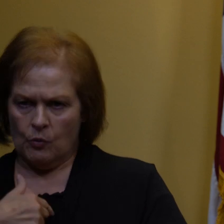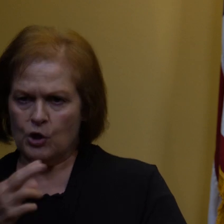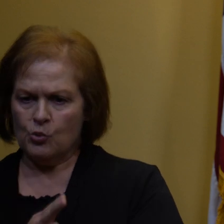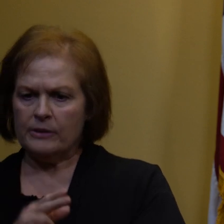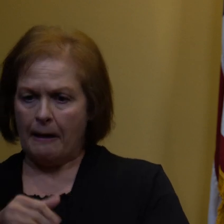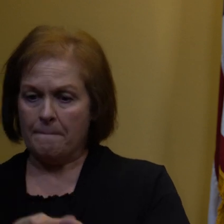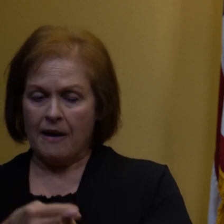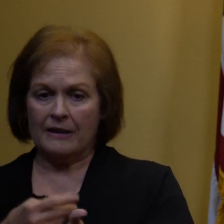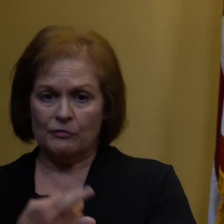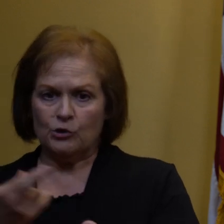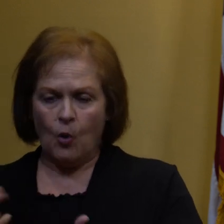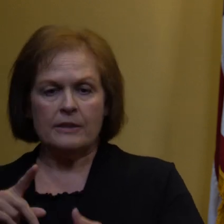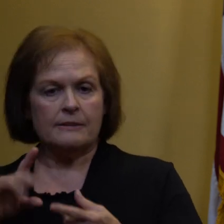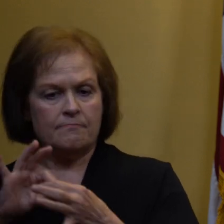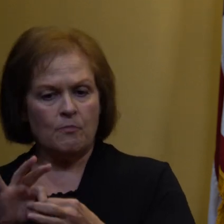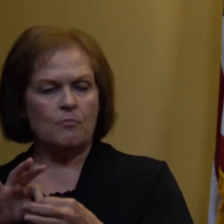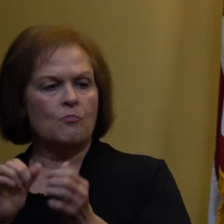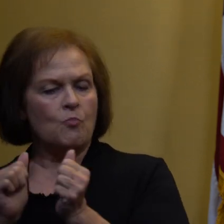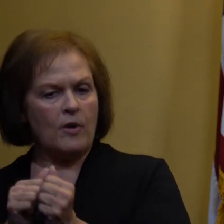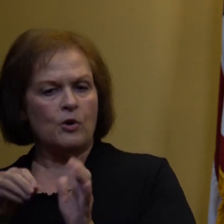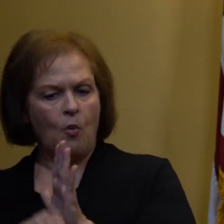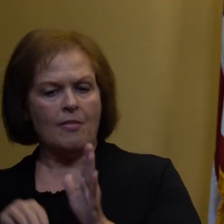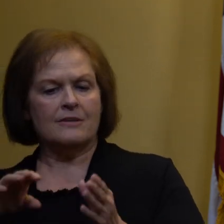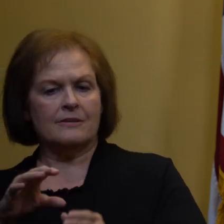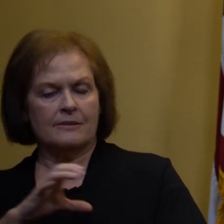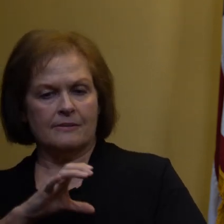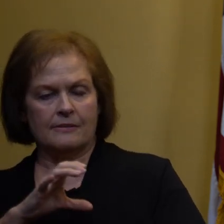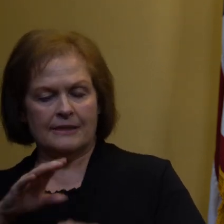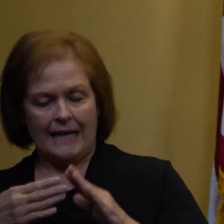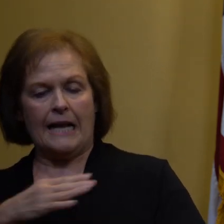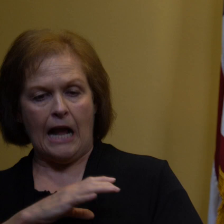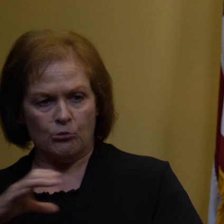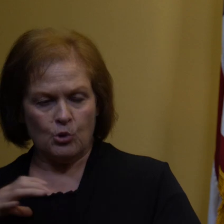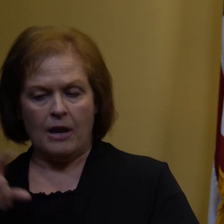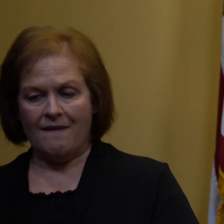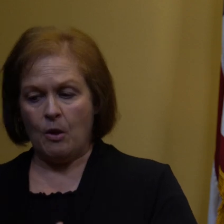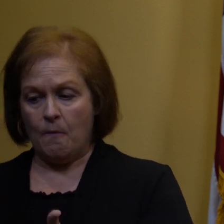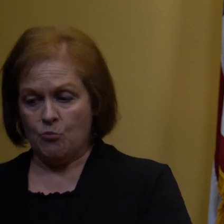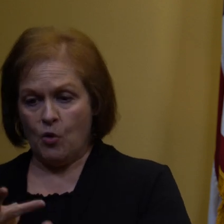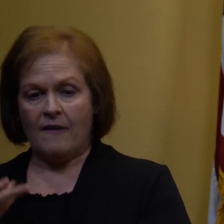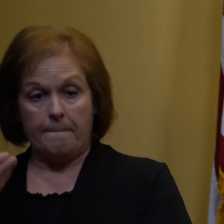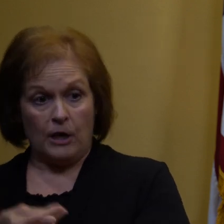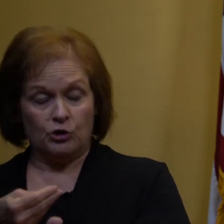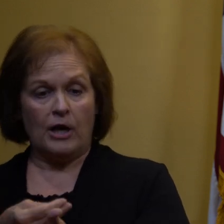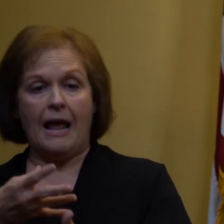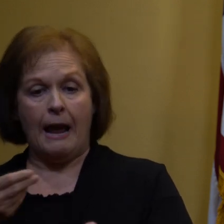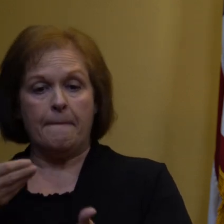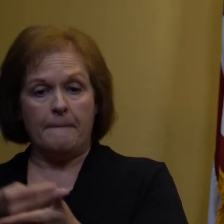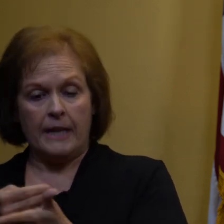resources to work in partnership with the New Orleans City Council that has to approve budget and